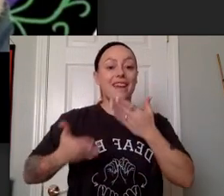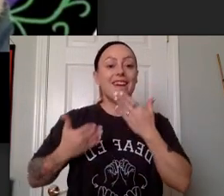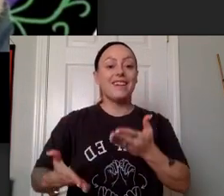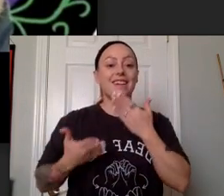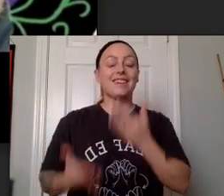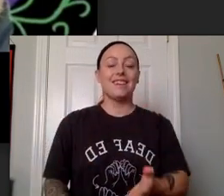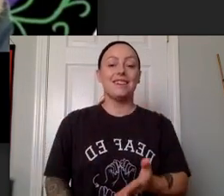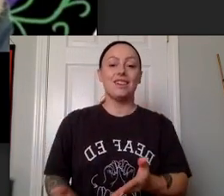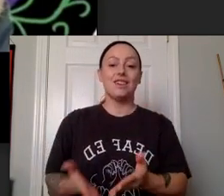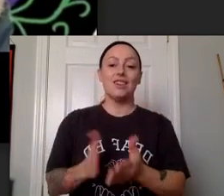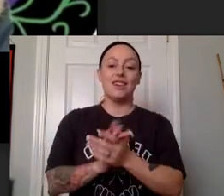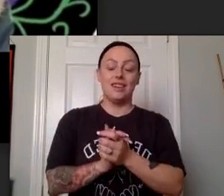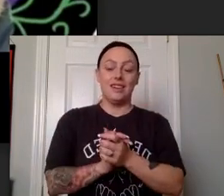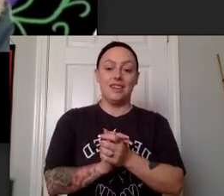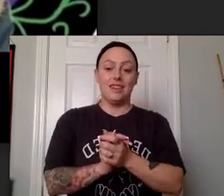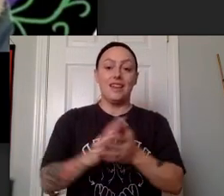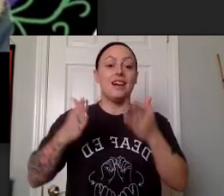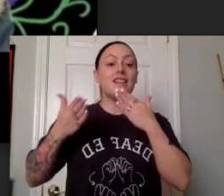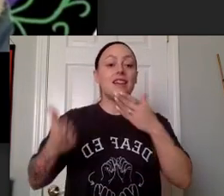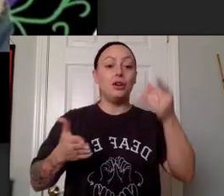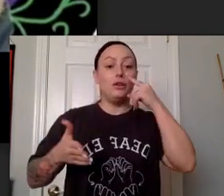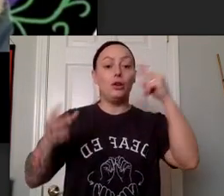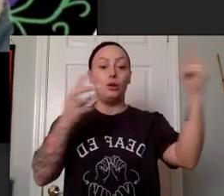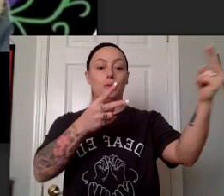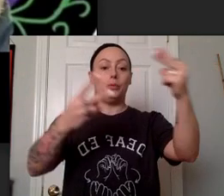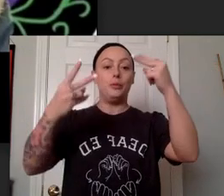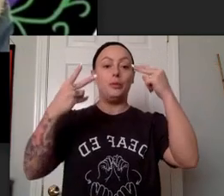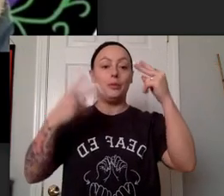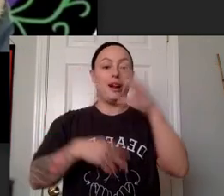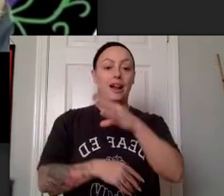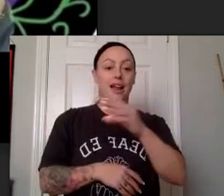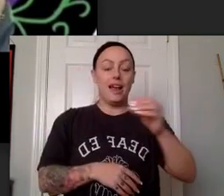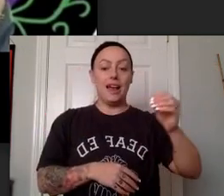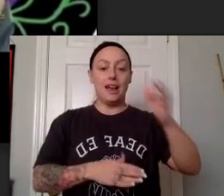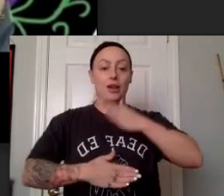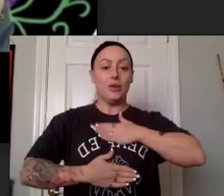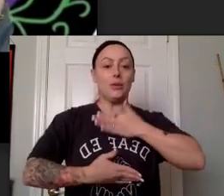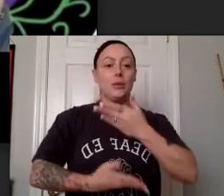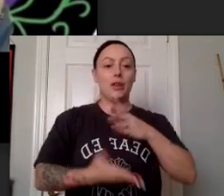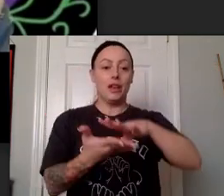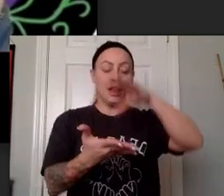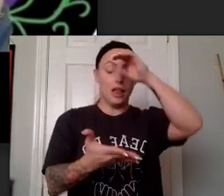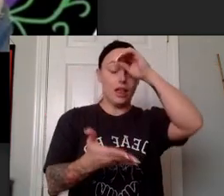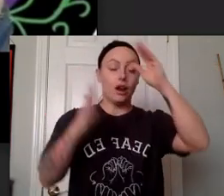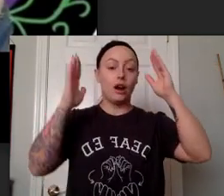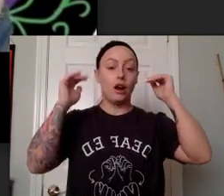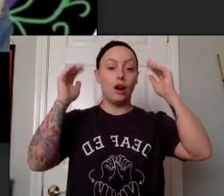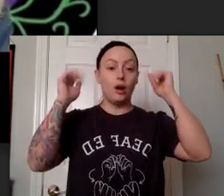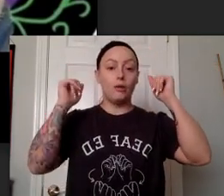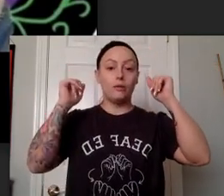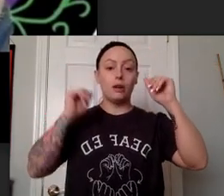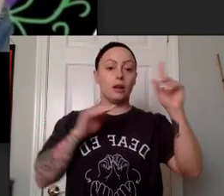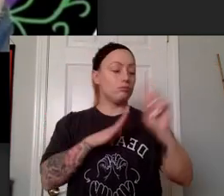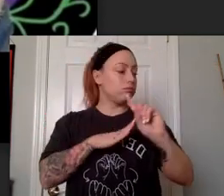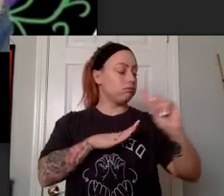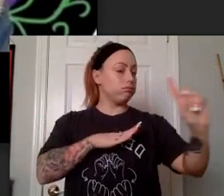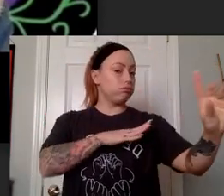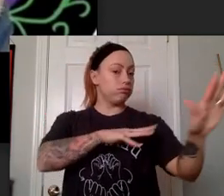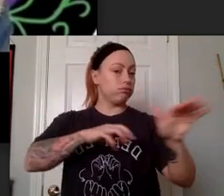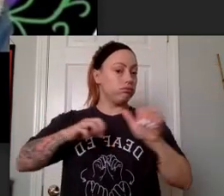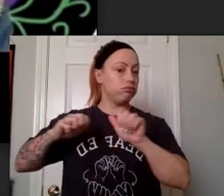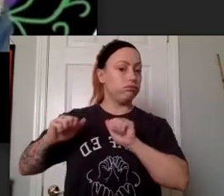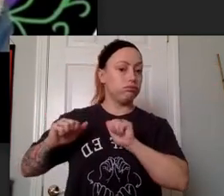and being willing to learn. And hopefully, you are able to walk away from this training